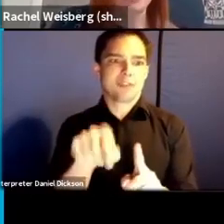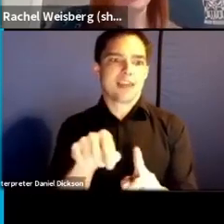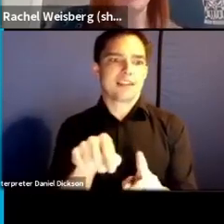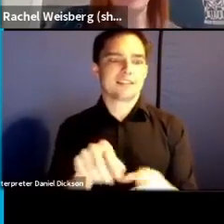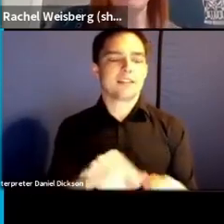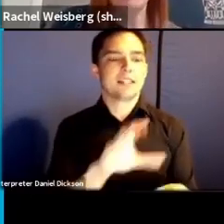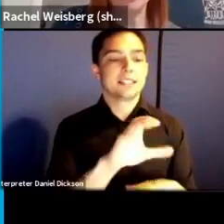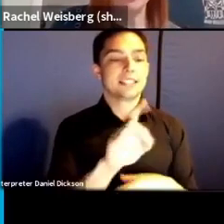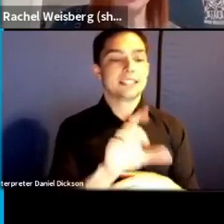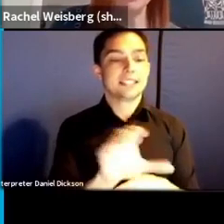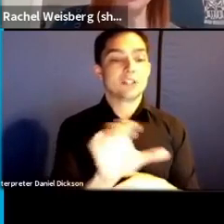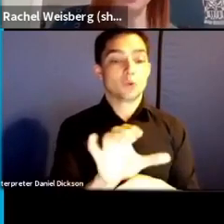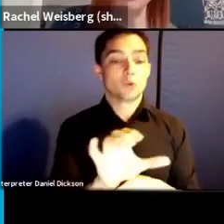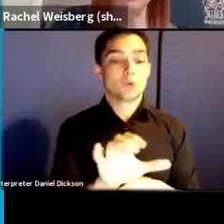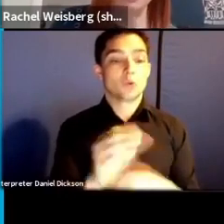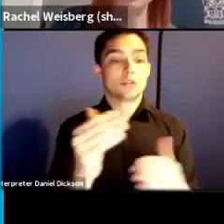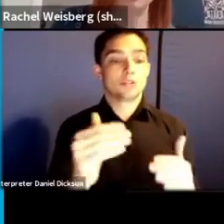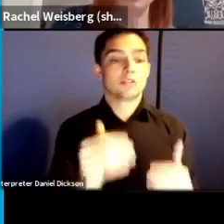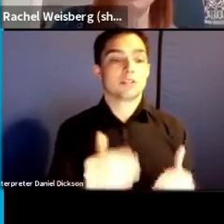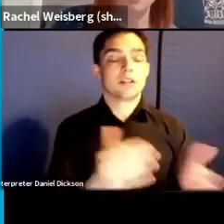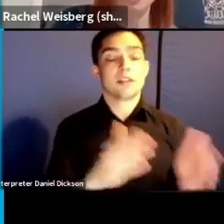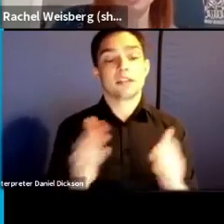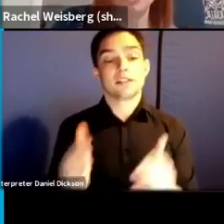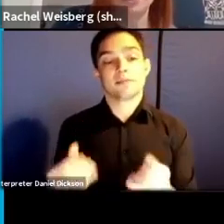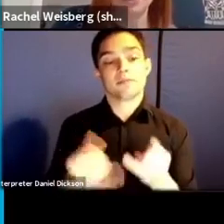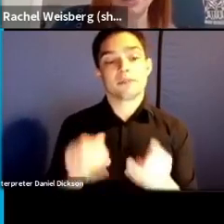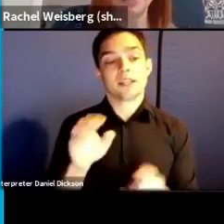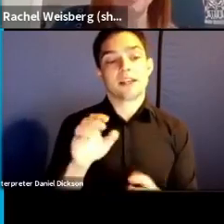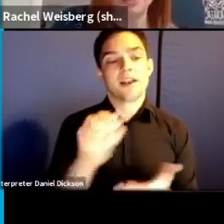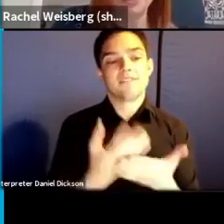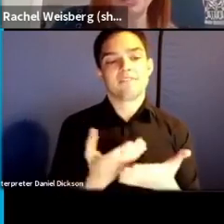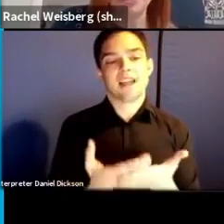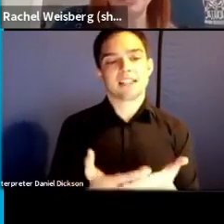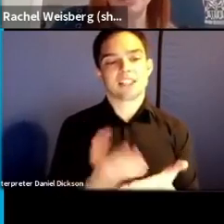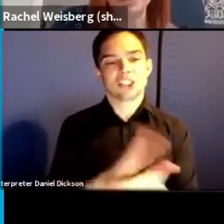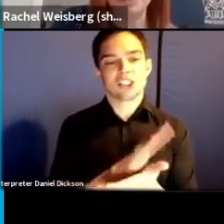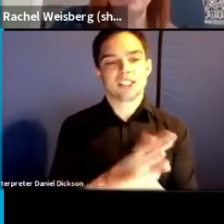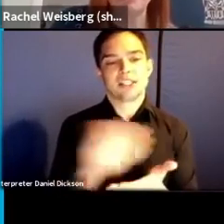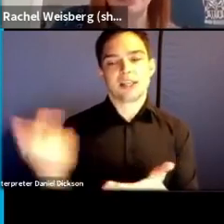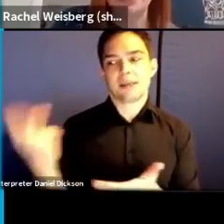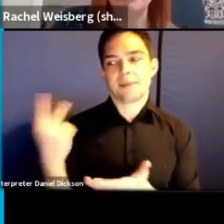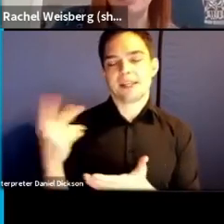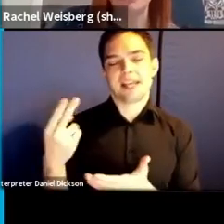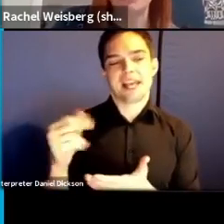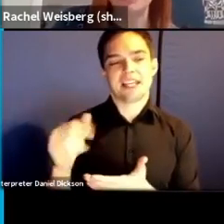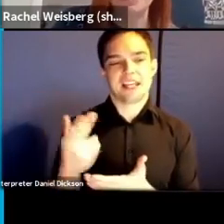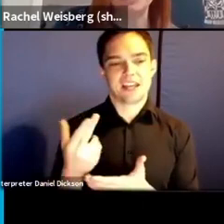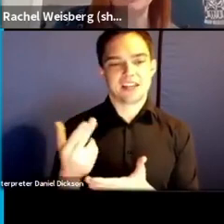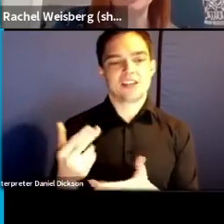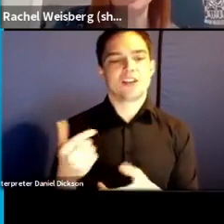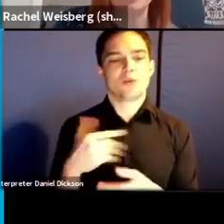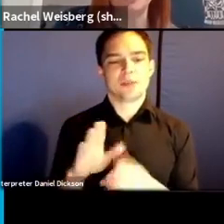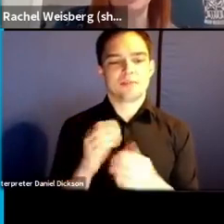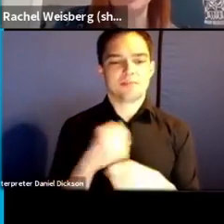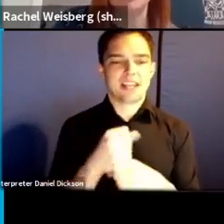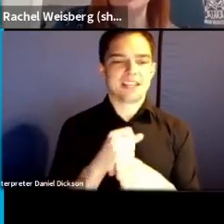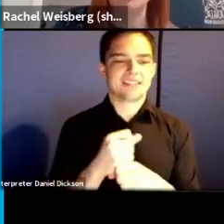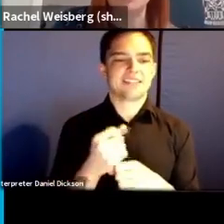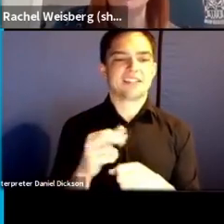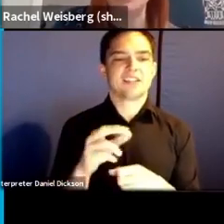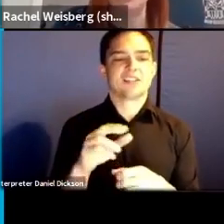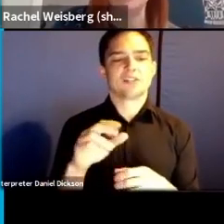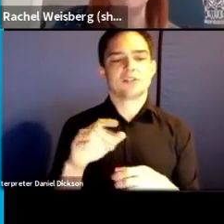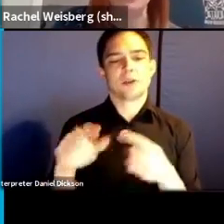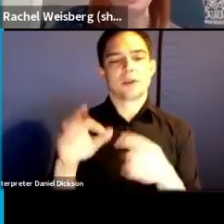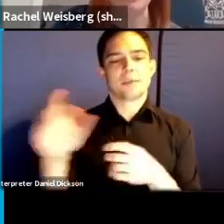then we have a link to a fact sheet that Hannah and I and our team have developed about COVID-19 and return to work issues,